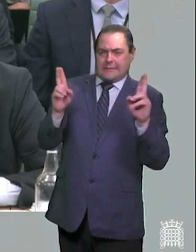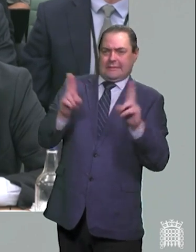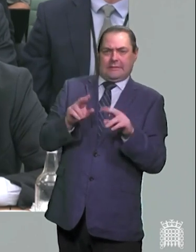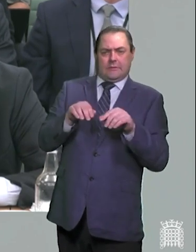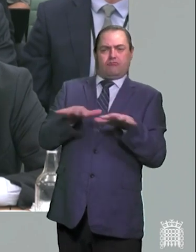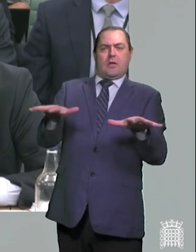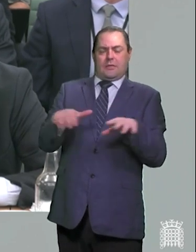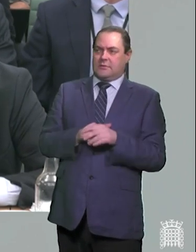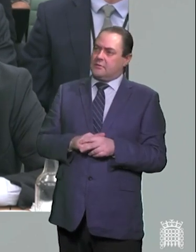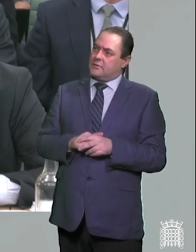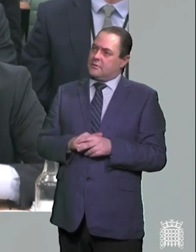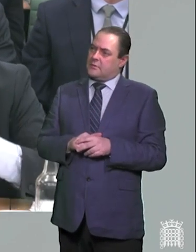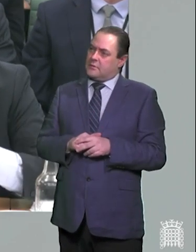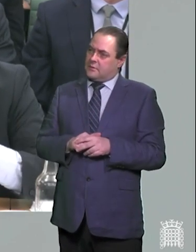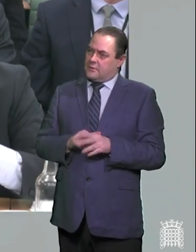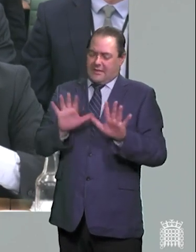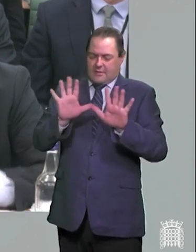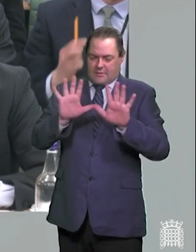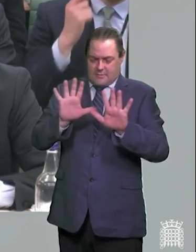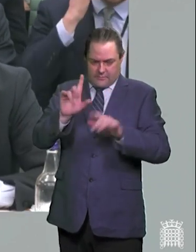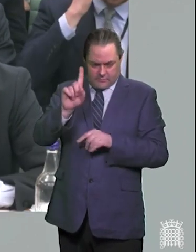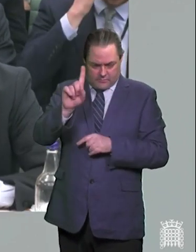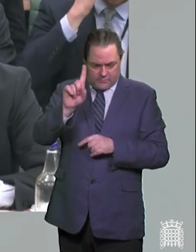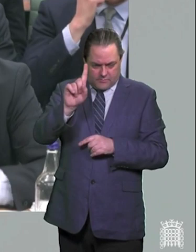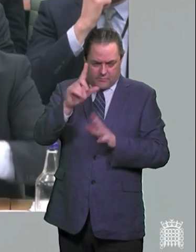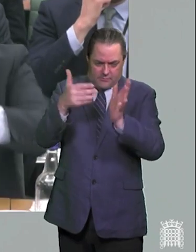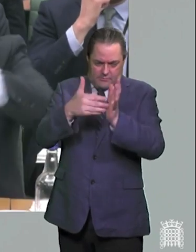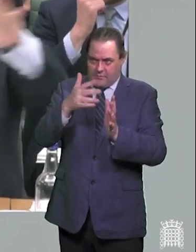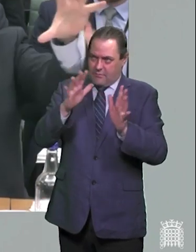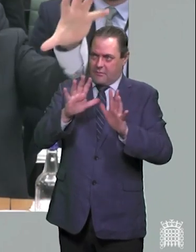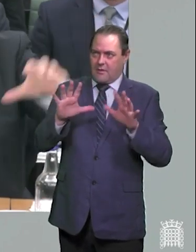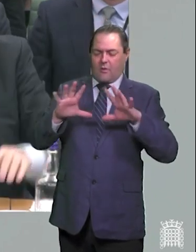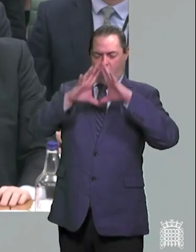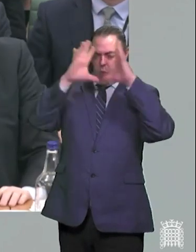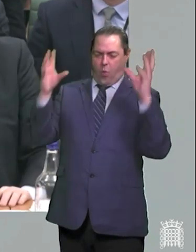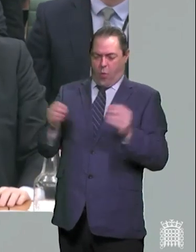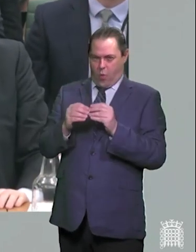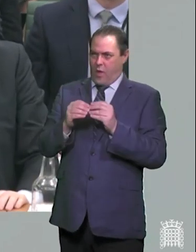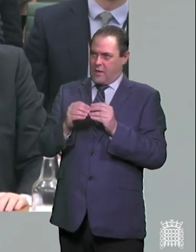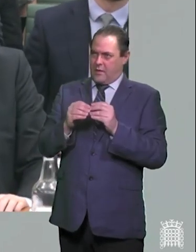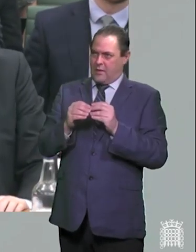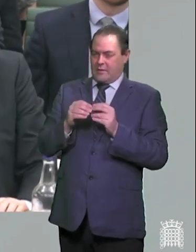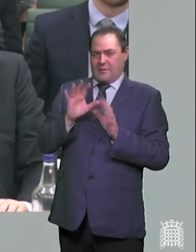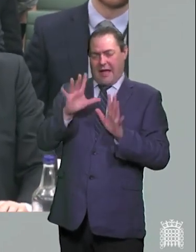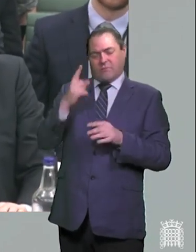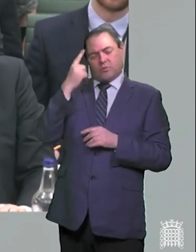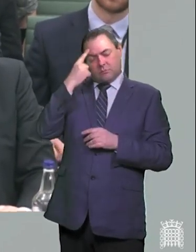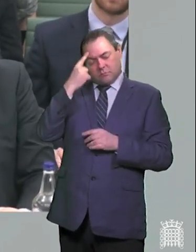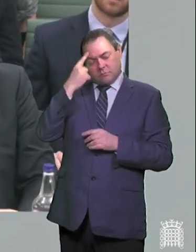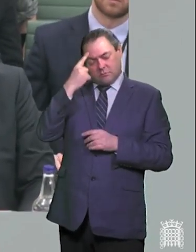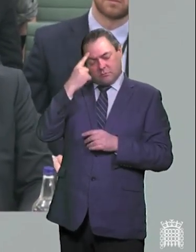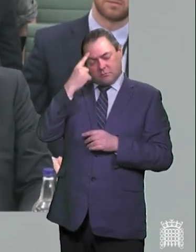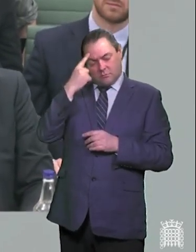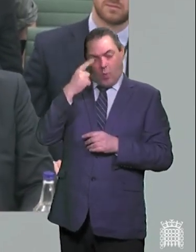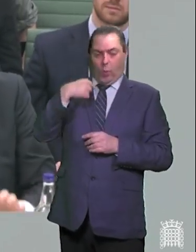COVID. Final question for me. And just as just in all of this, bear in mind that